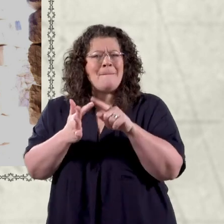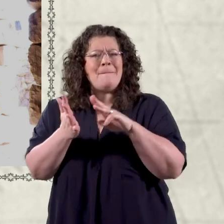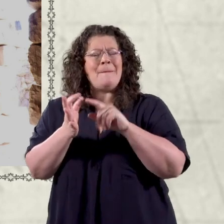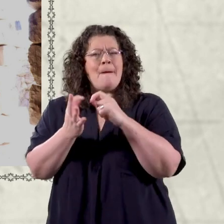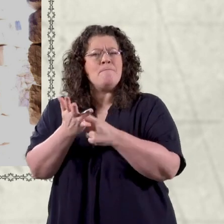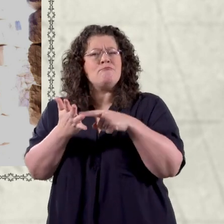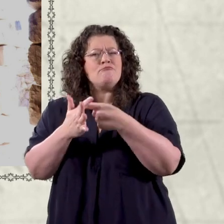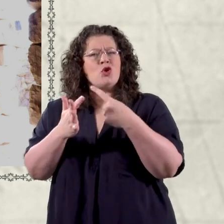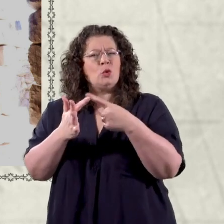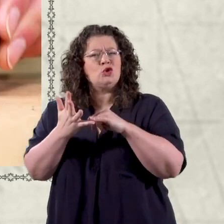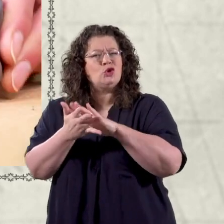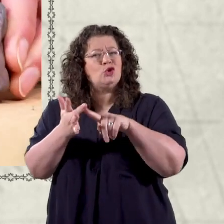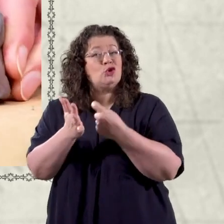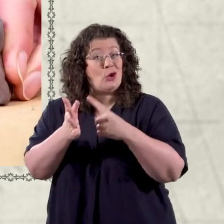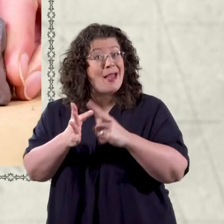Pembrokeshire.